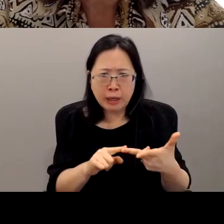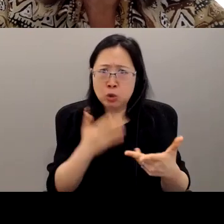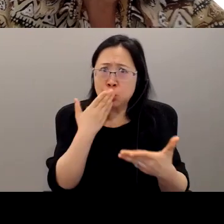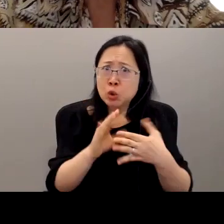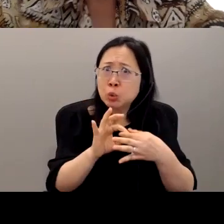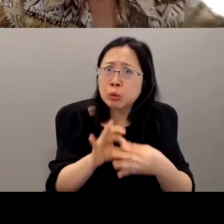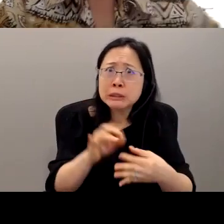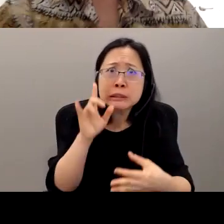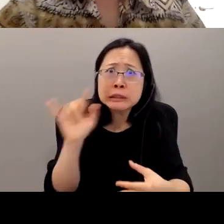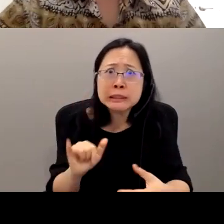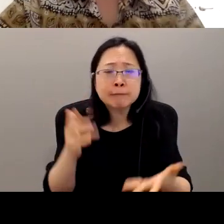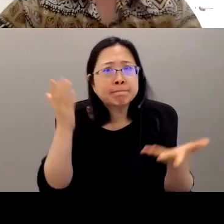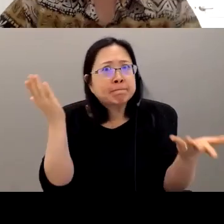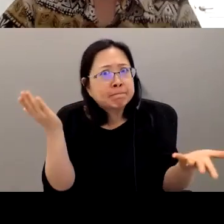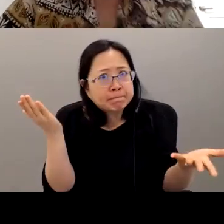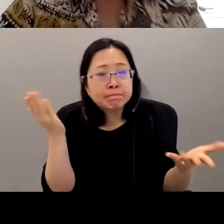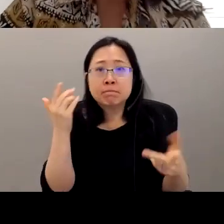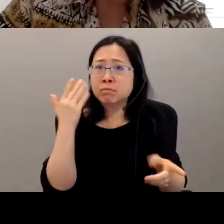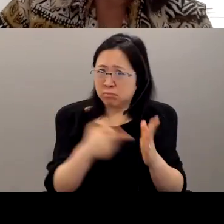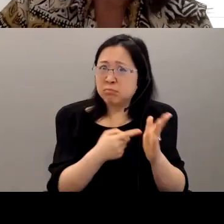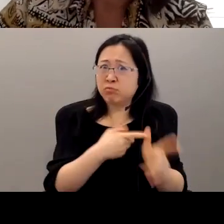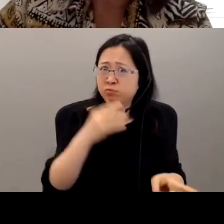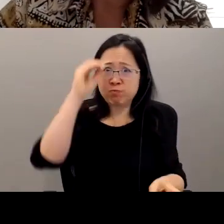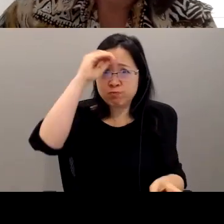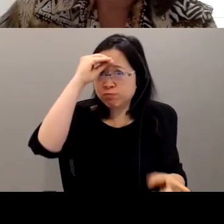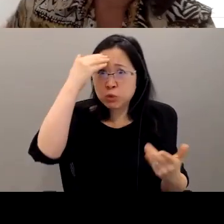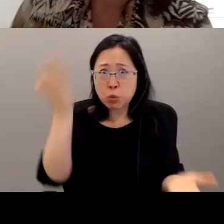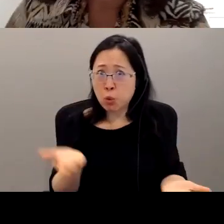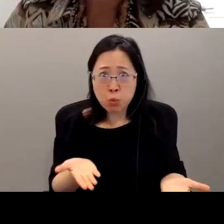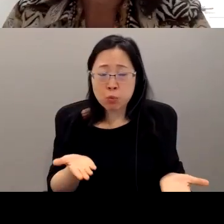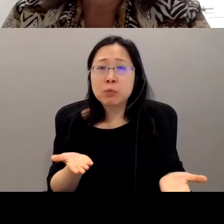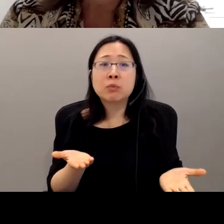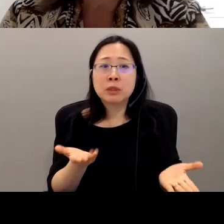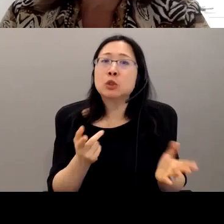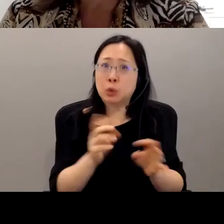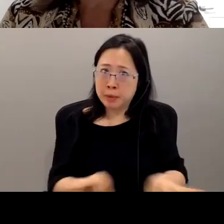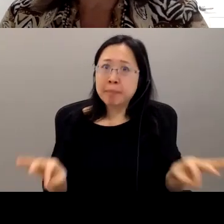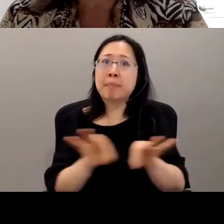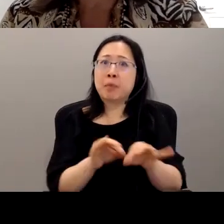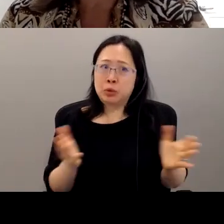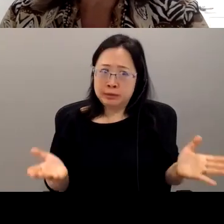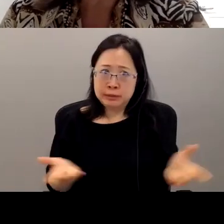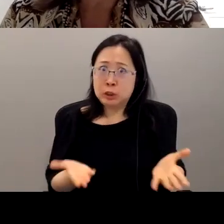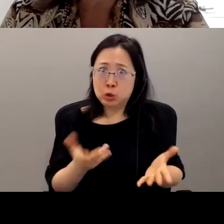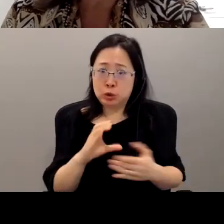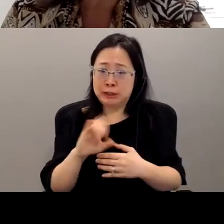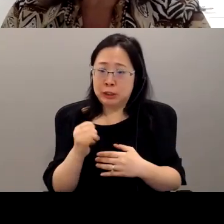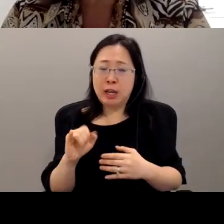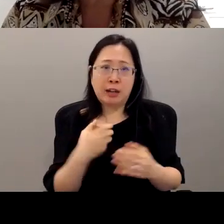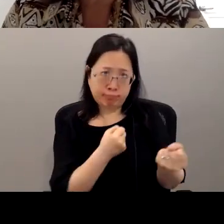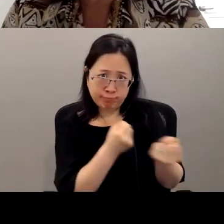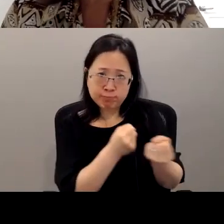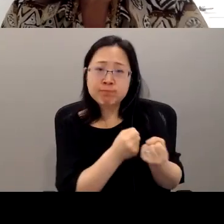relationship looks like. So we ensure that we support them and assist